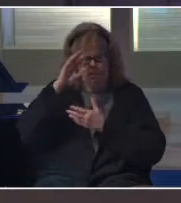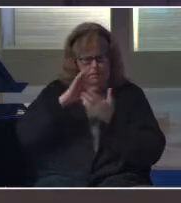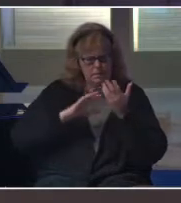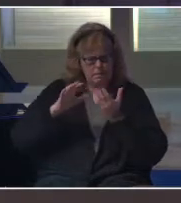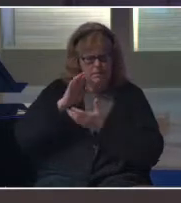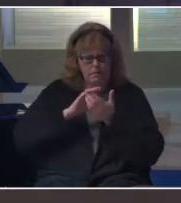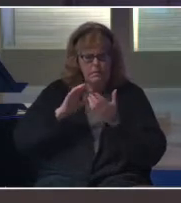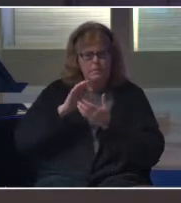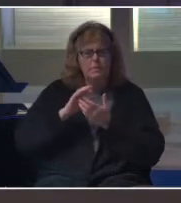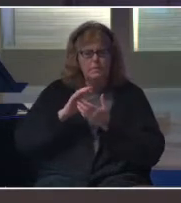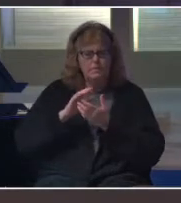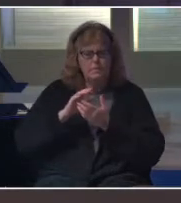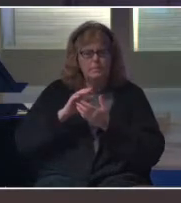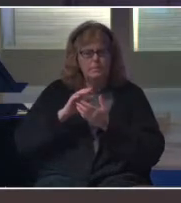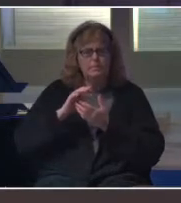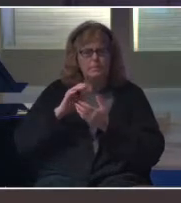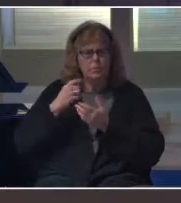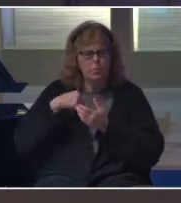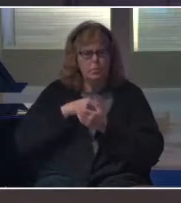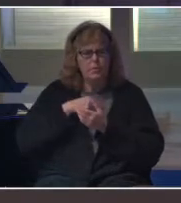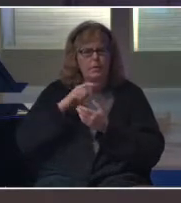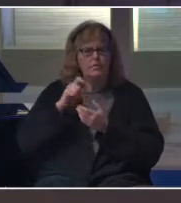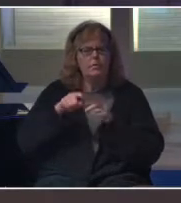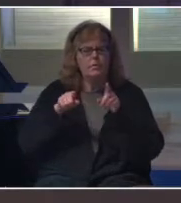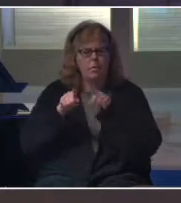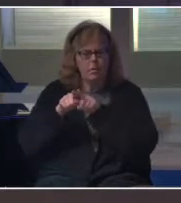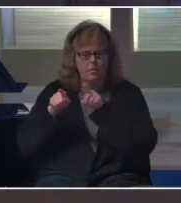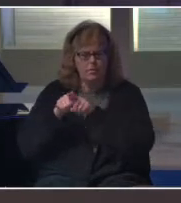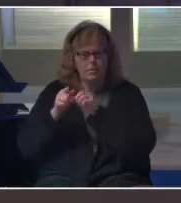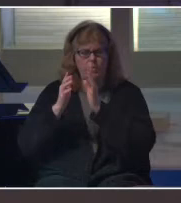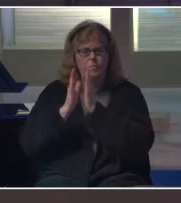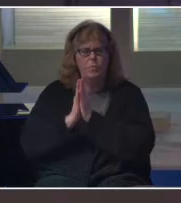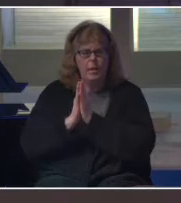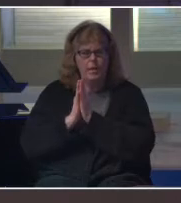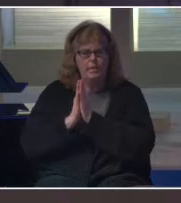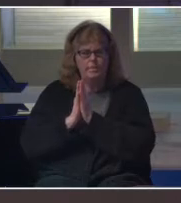confused, then we should also pray.